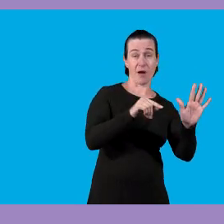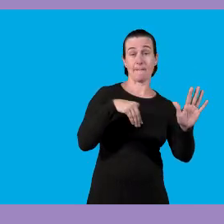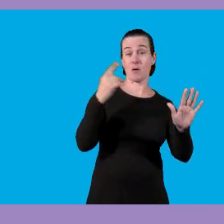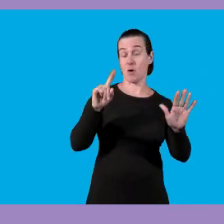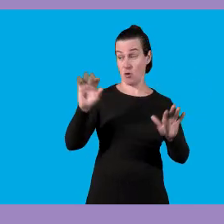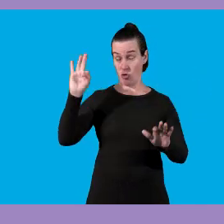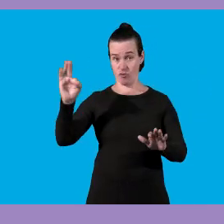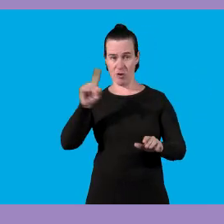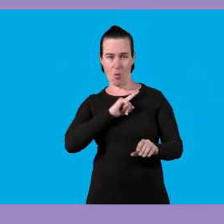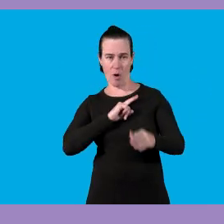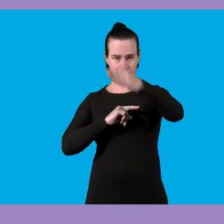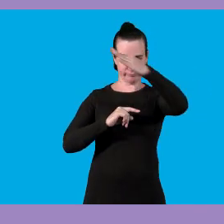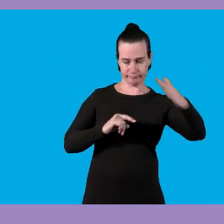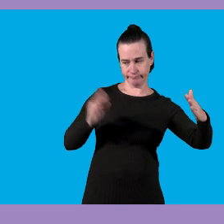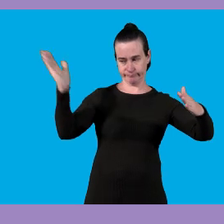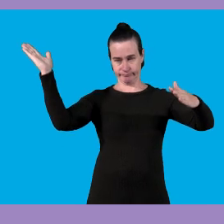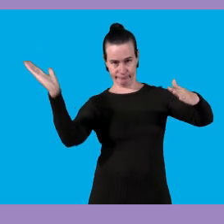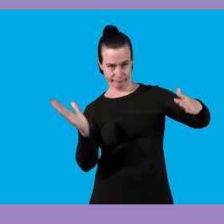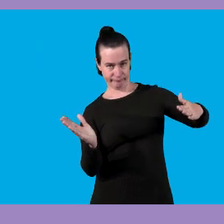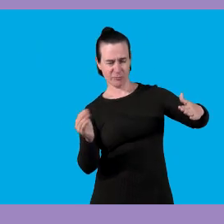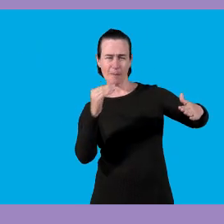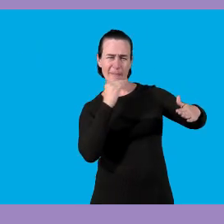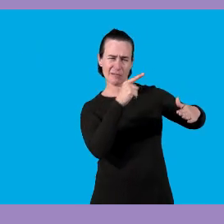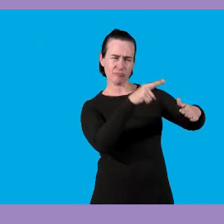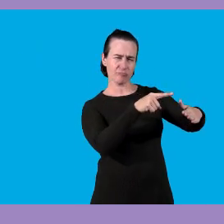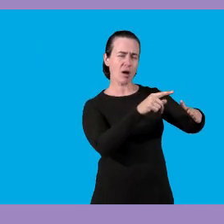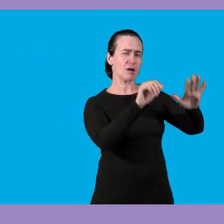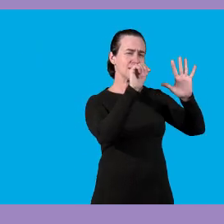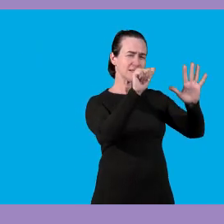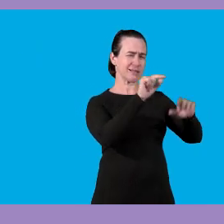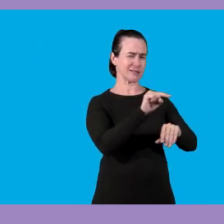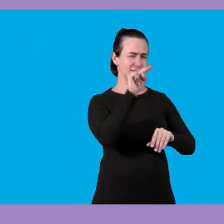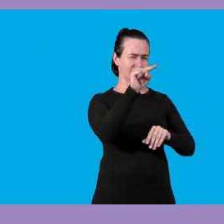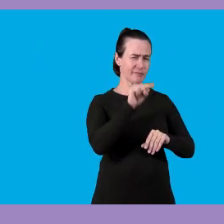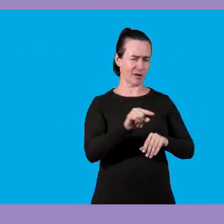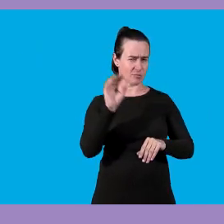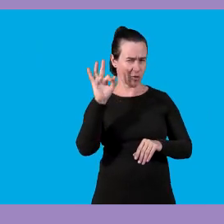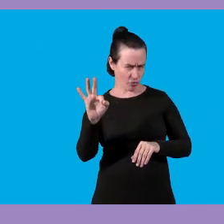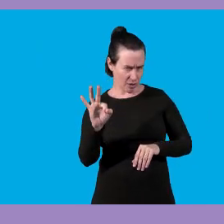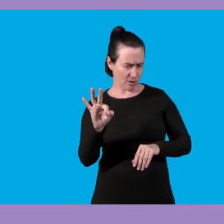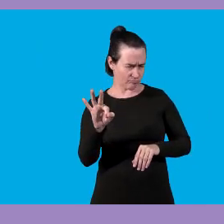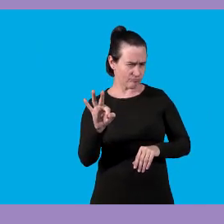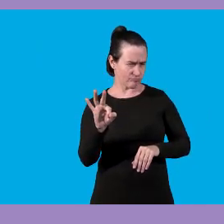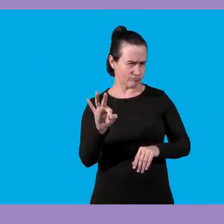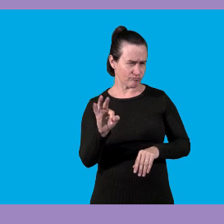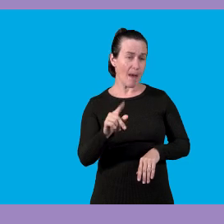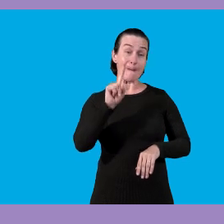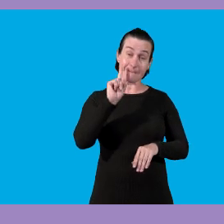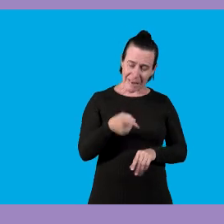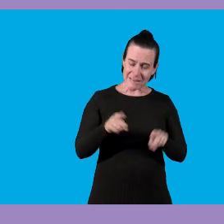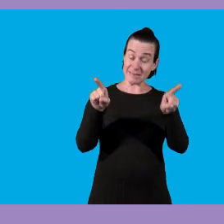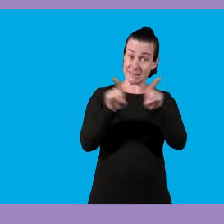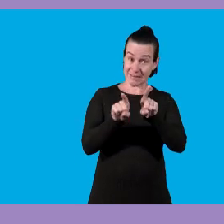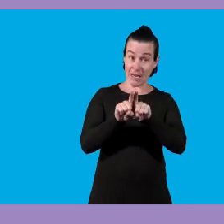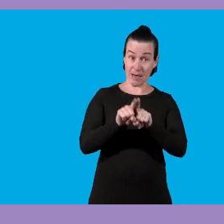3, let's write it, 6 divided by 3 would be equal to